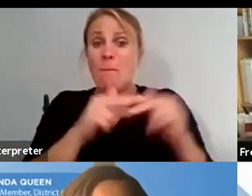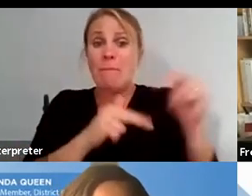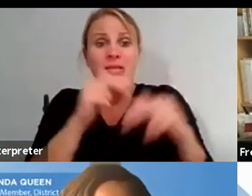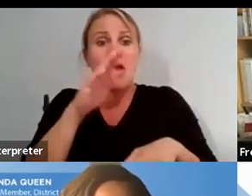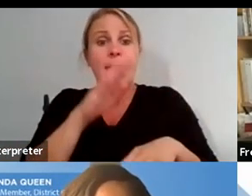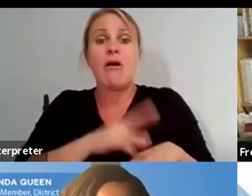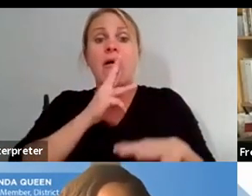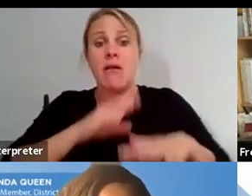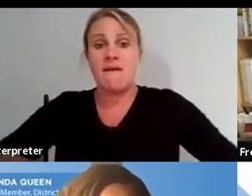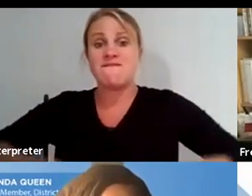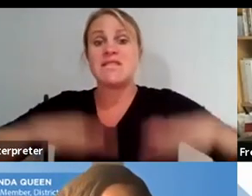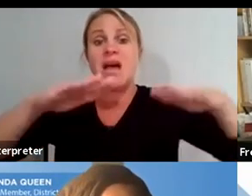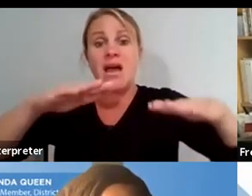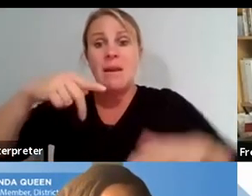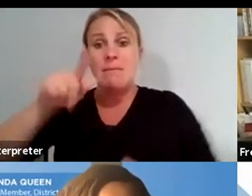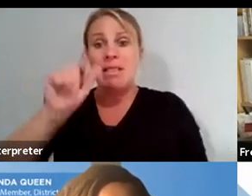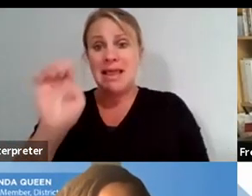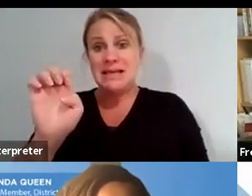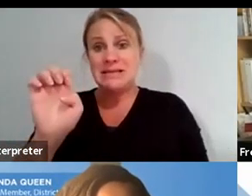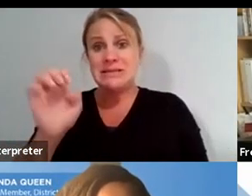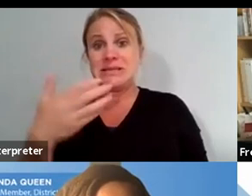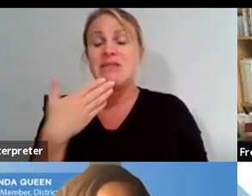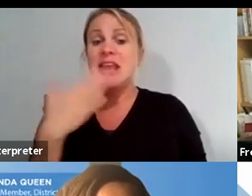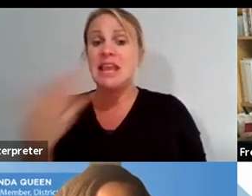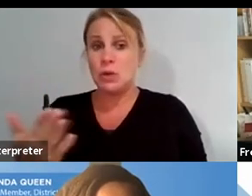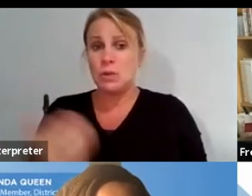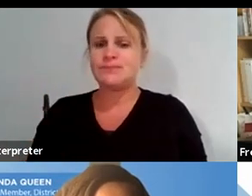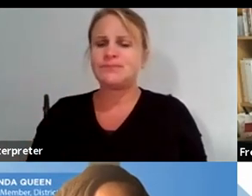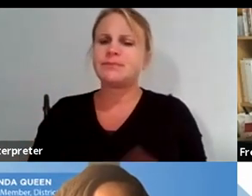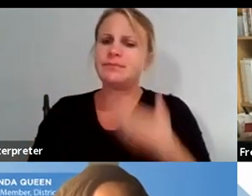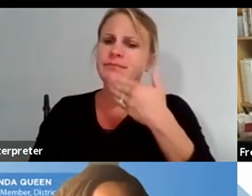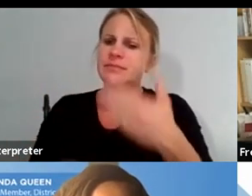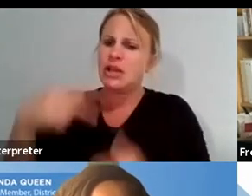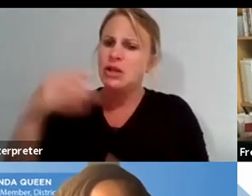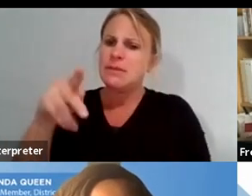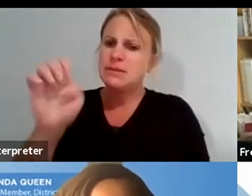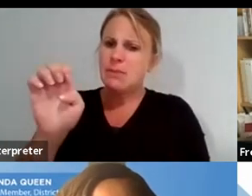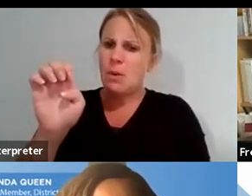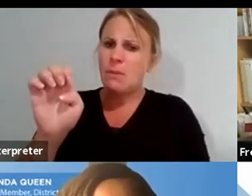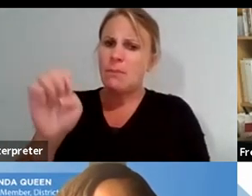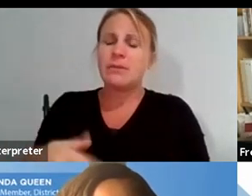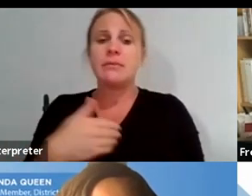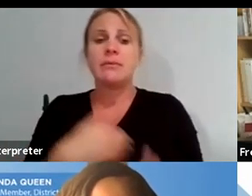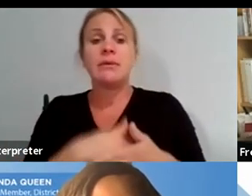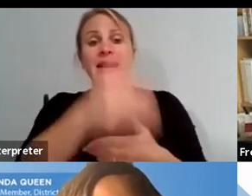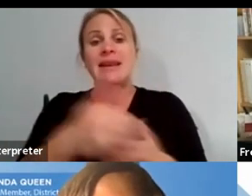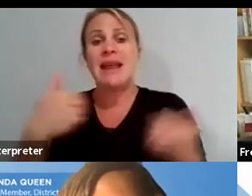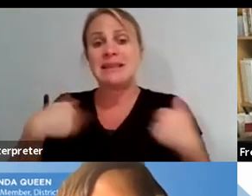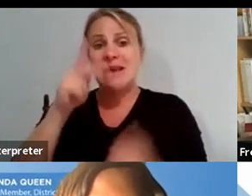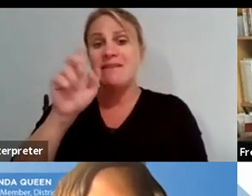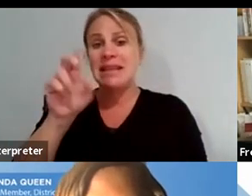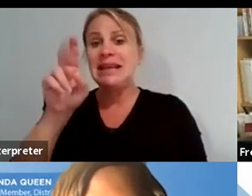on floodplains. Thank you. Thank you, Ms. Pope. Next I have Keidra D.